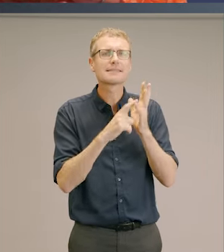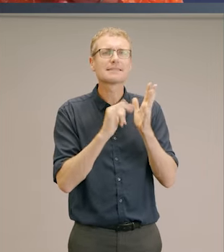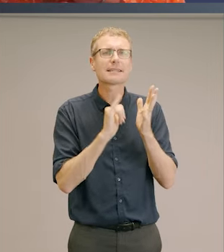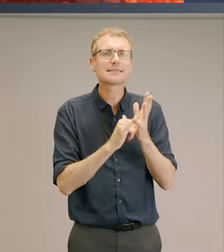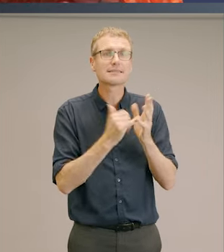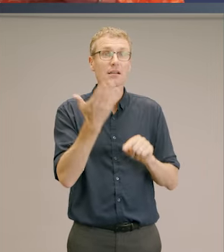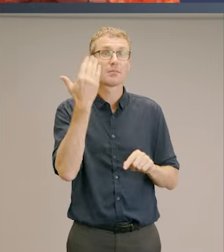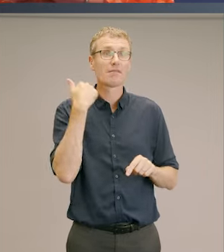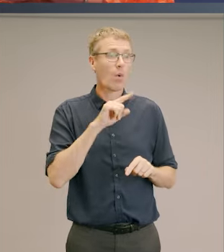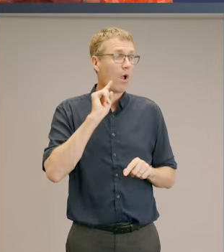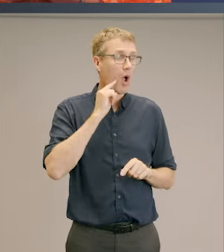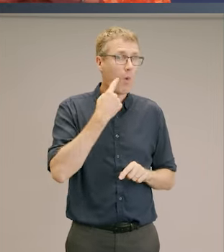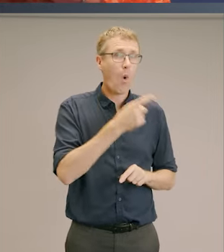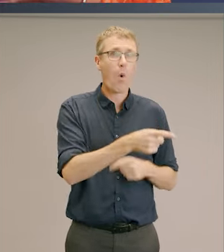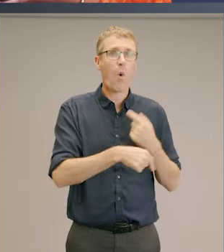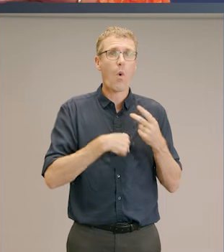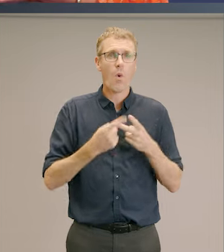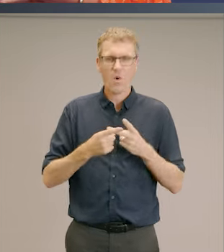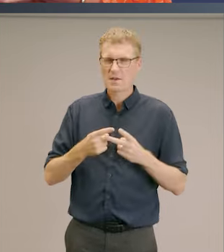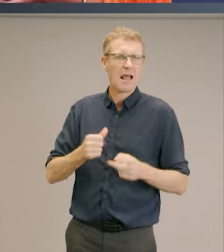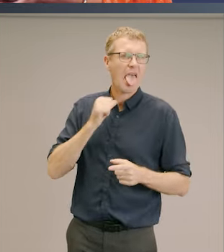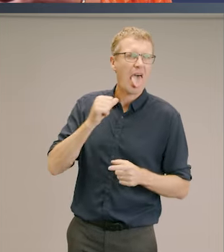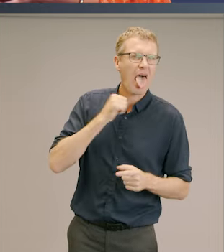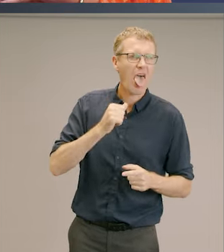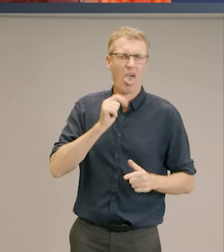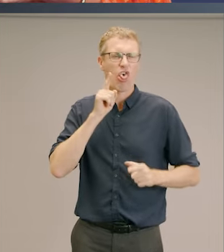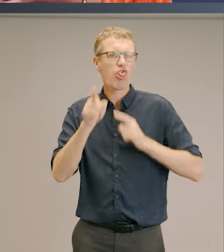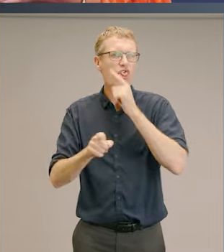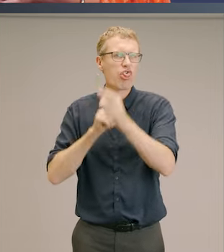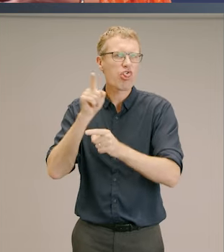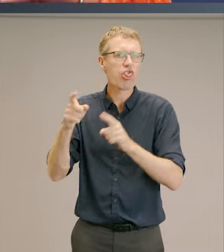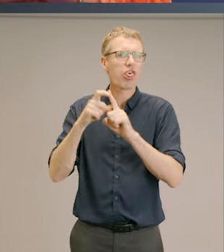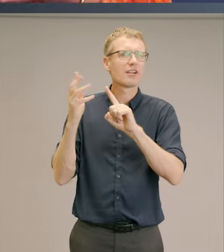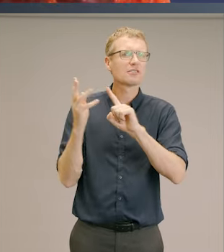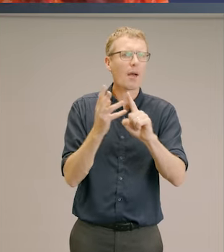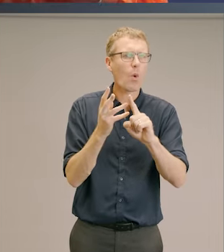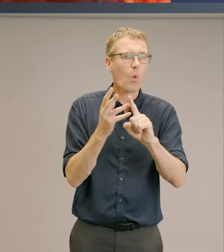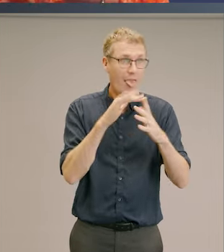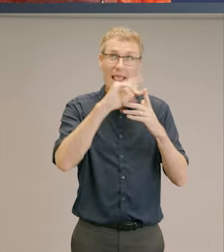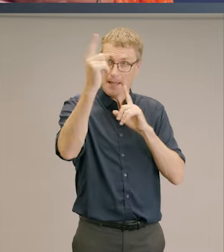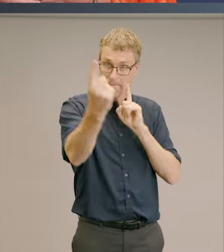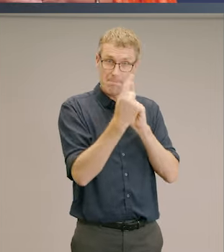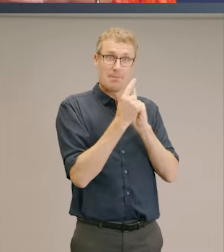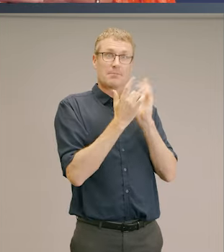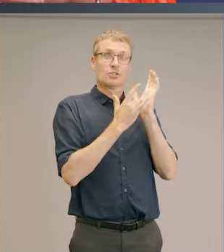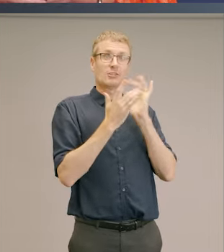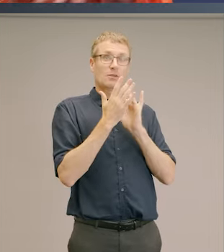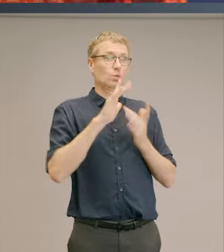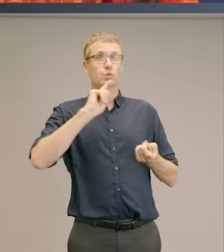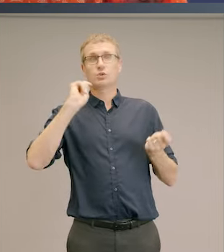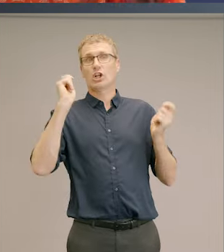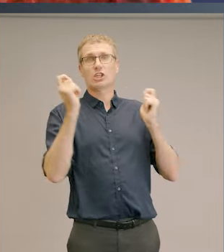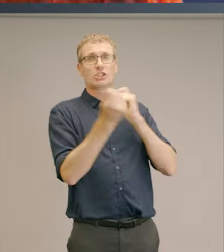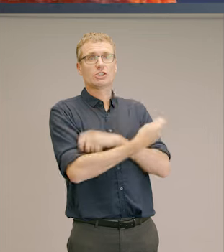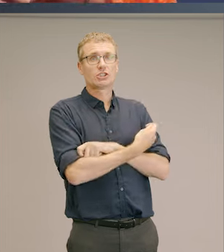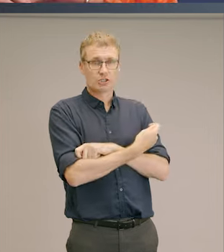Damascus and he described himself as being a blasphemer, a persecutor, a violent man breathing murderous threats against the disciples